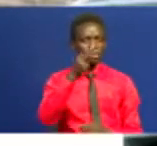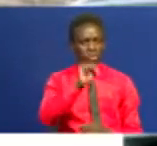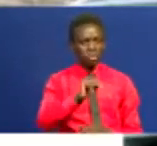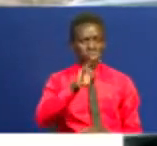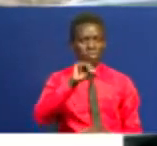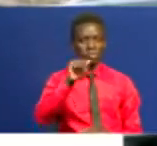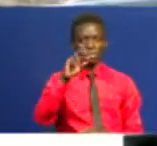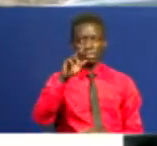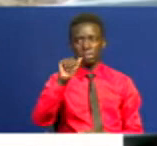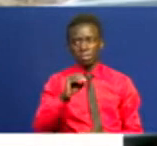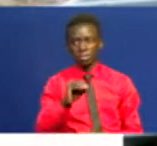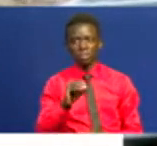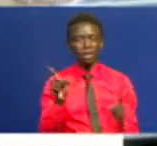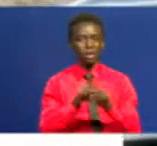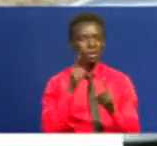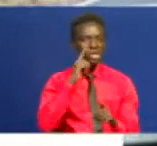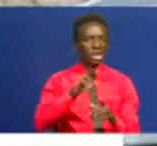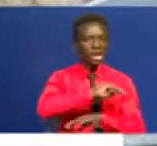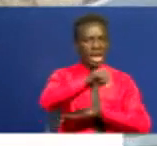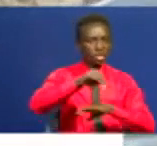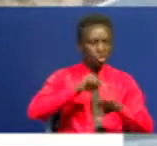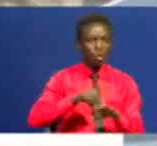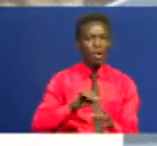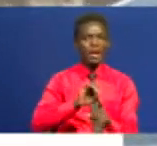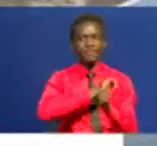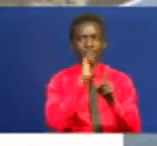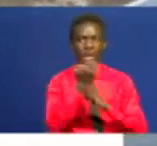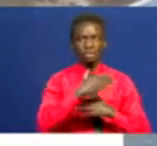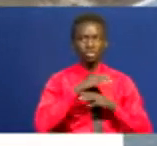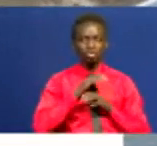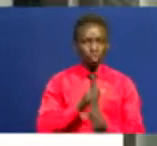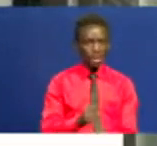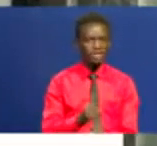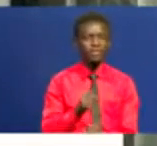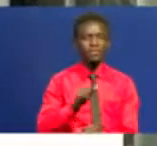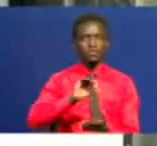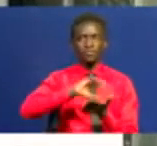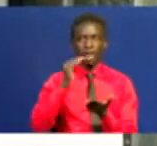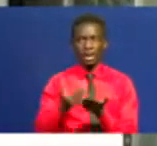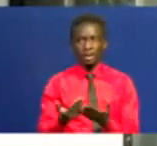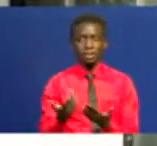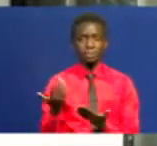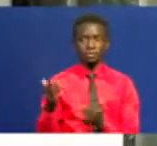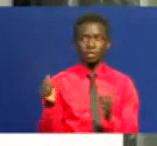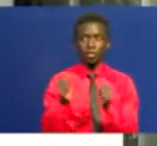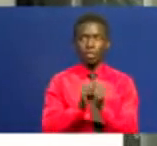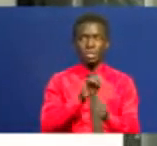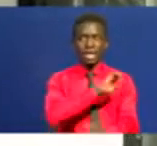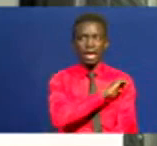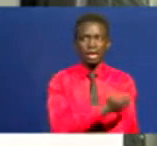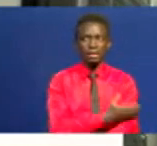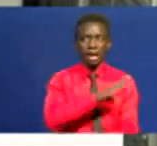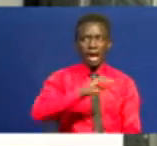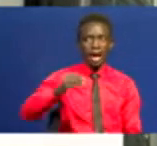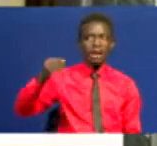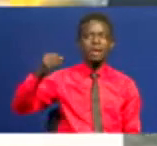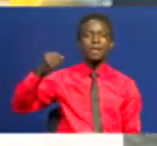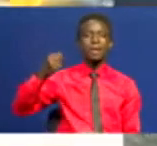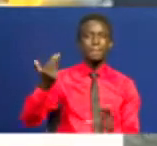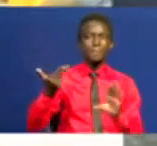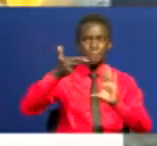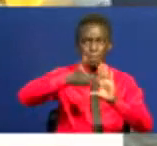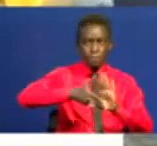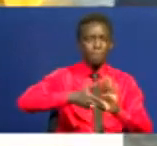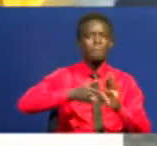financiers, the National Environment Trust Fund, Worldwide Fund for Nature, the Energy and Petroleum Regulatory Authority,